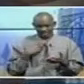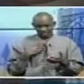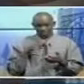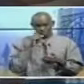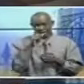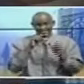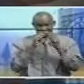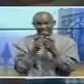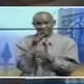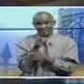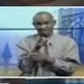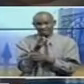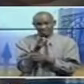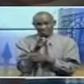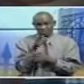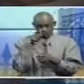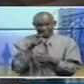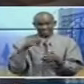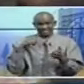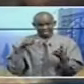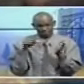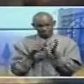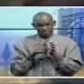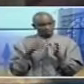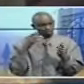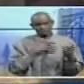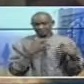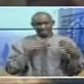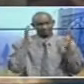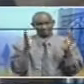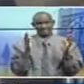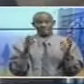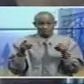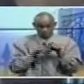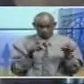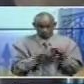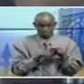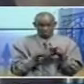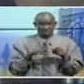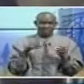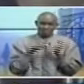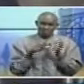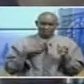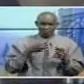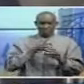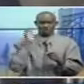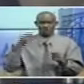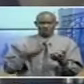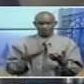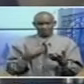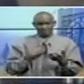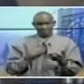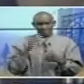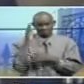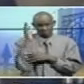ethnic communities, which is a matter of grave concern. We are also disturbed by the withdrawal of security